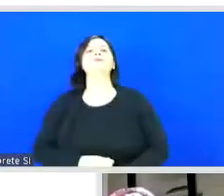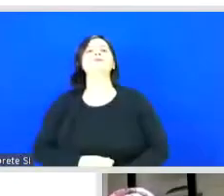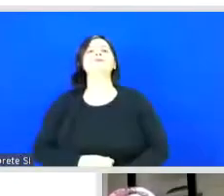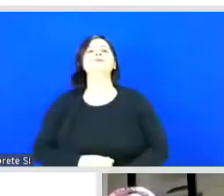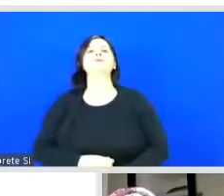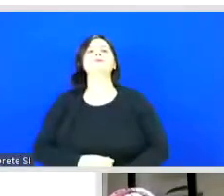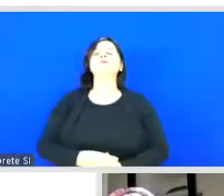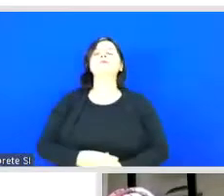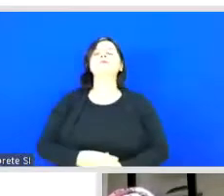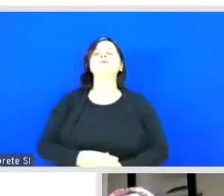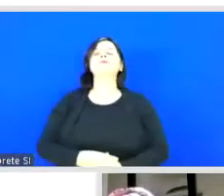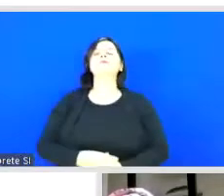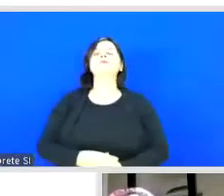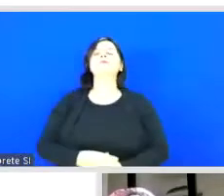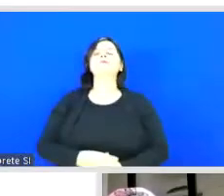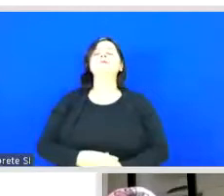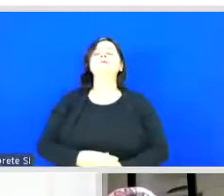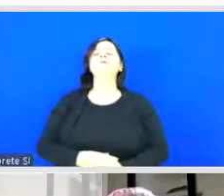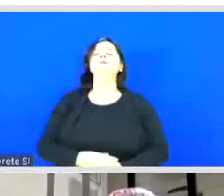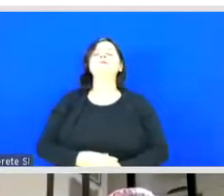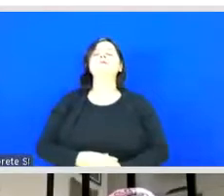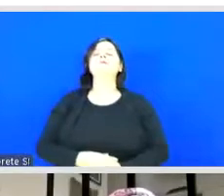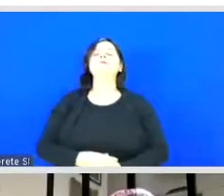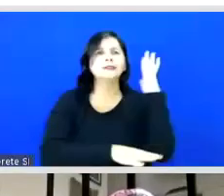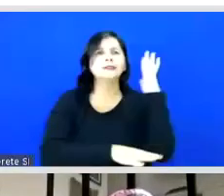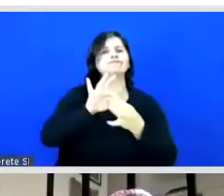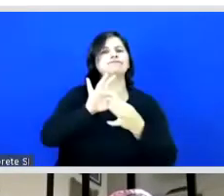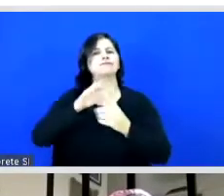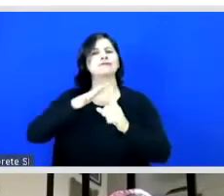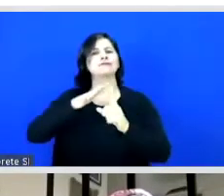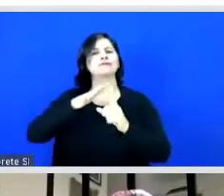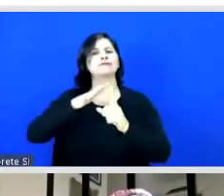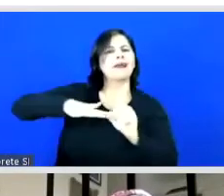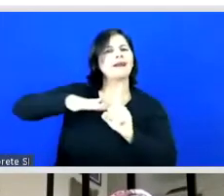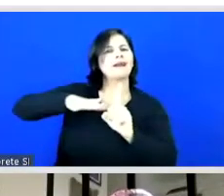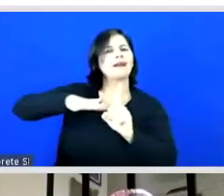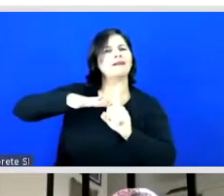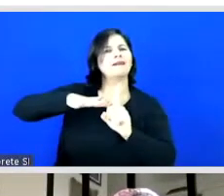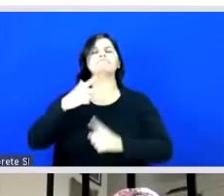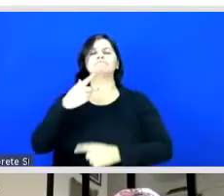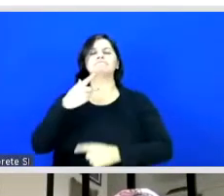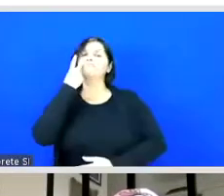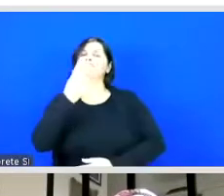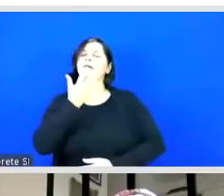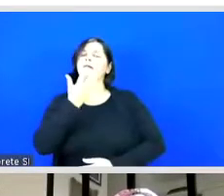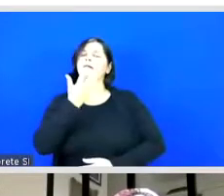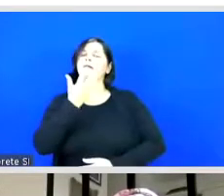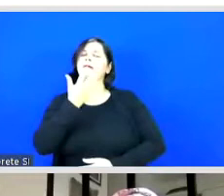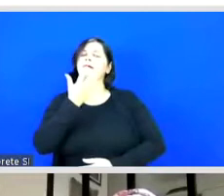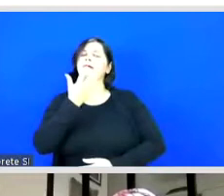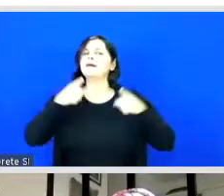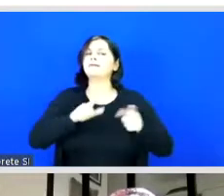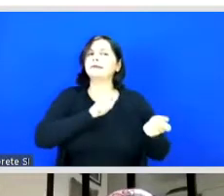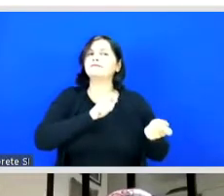And suddenly just the last rain season, so it's just like a few months ago, we are facing